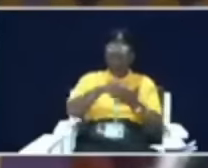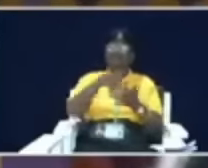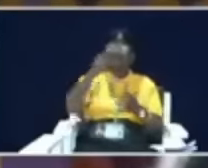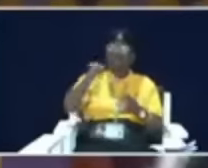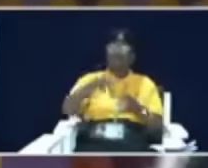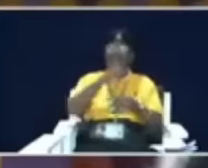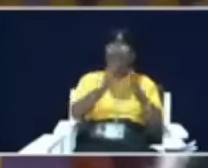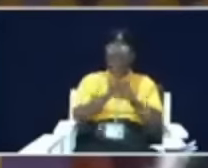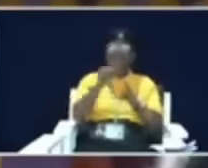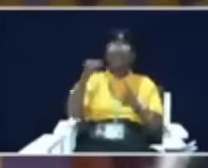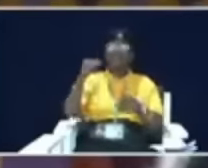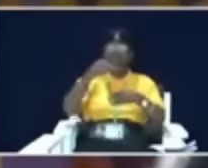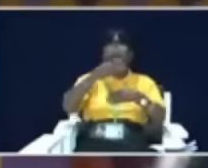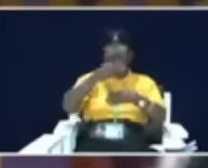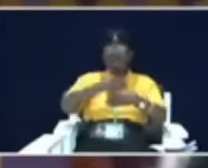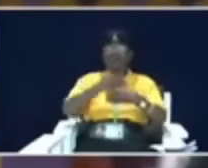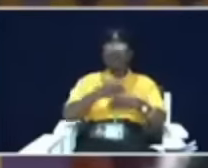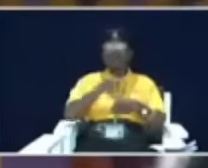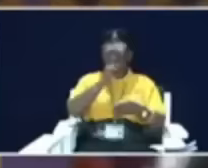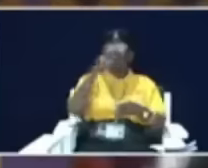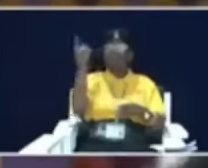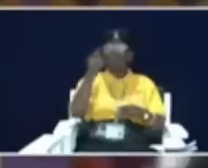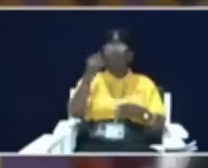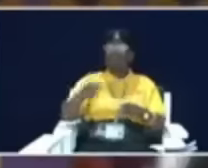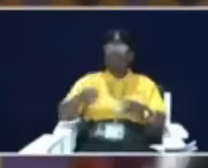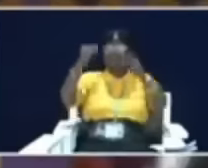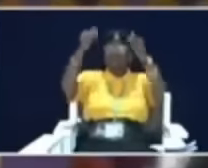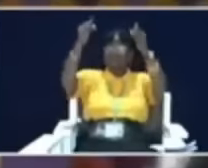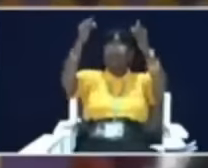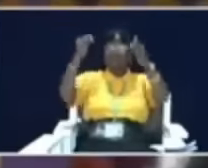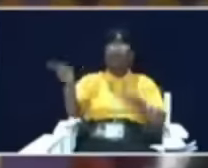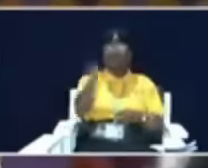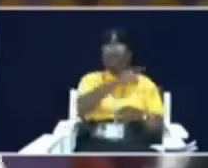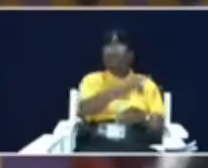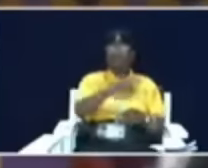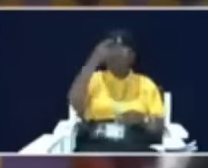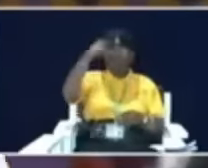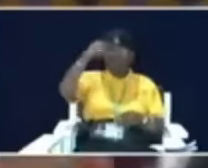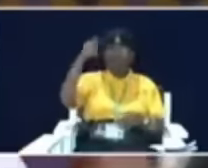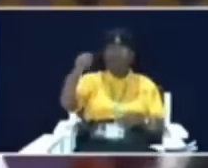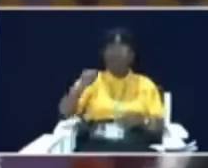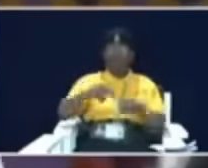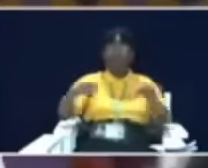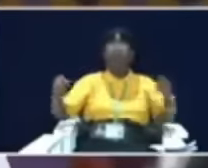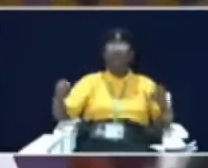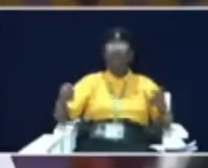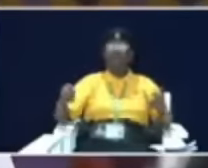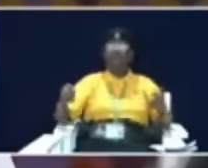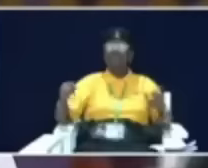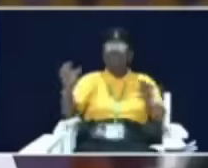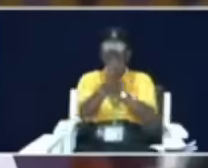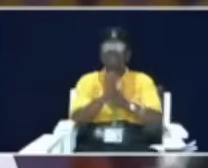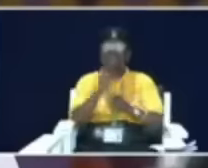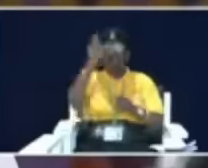that not only delays you for enemies to catch up with you, it could ultimately lead to death.